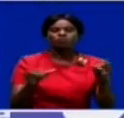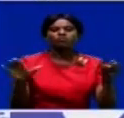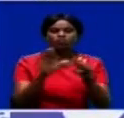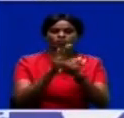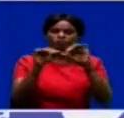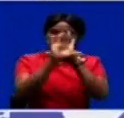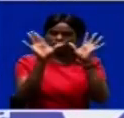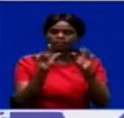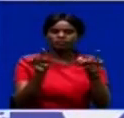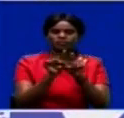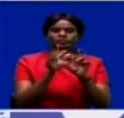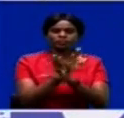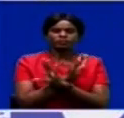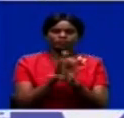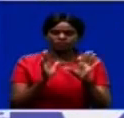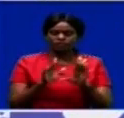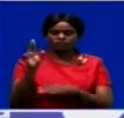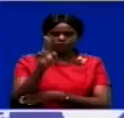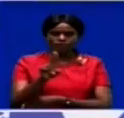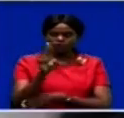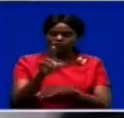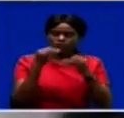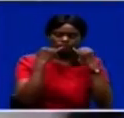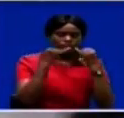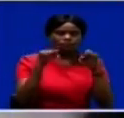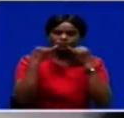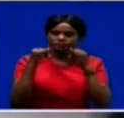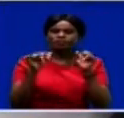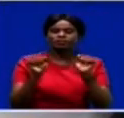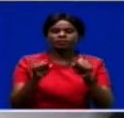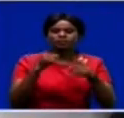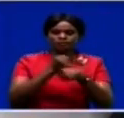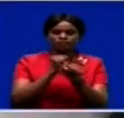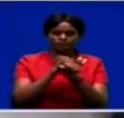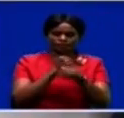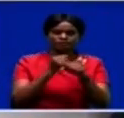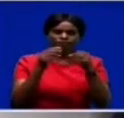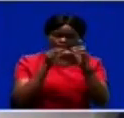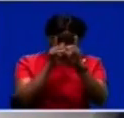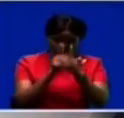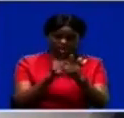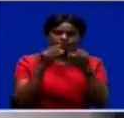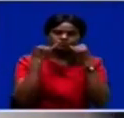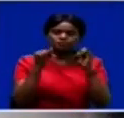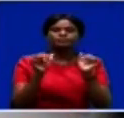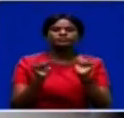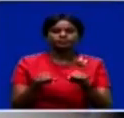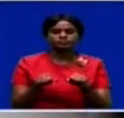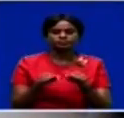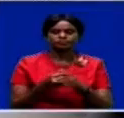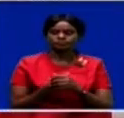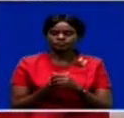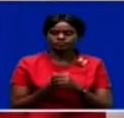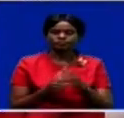that Zambians can use that information to make informed decisions.